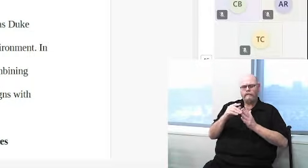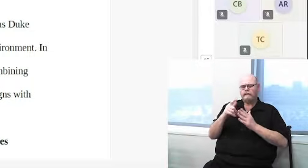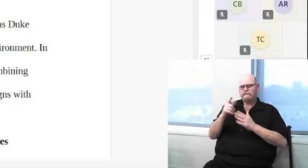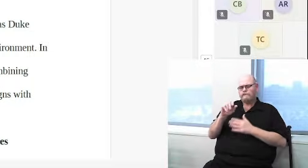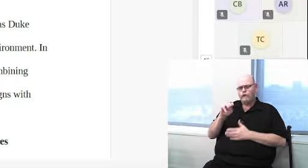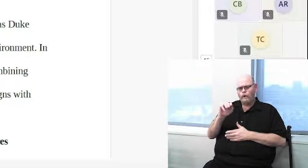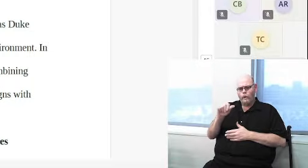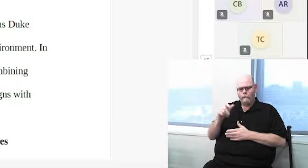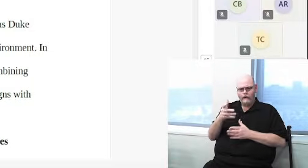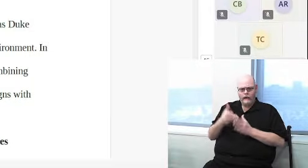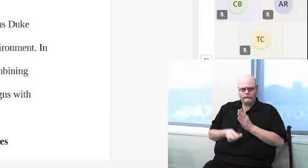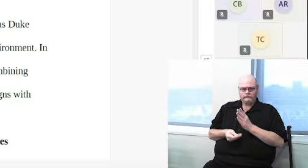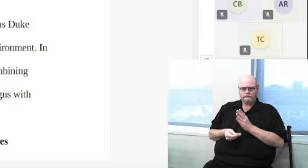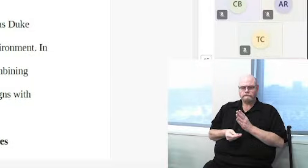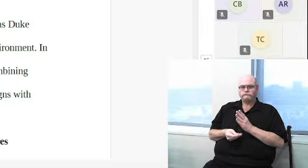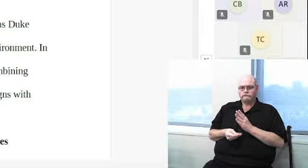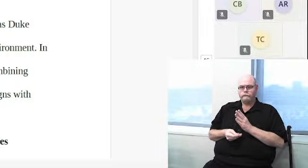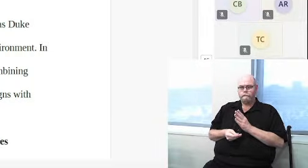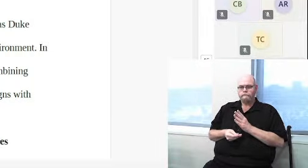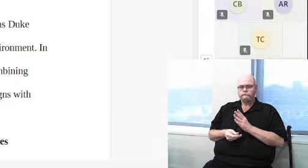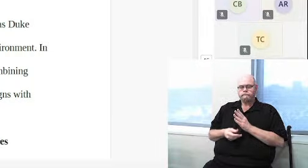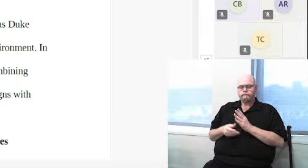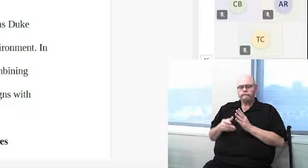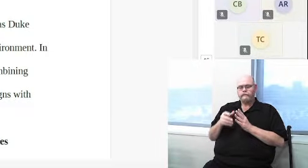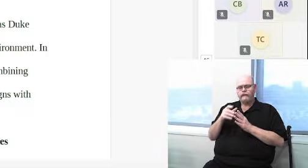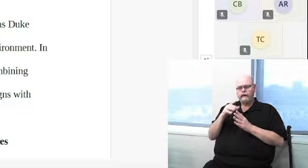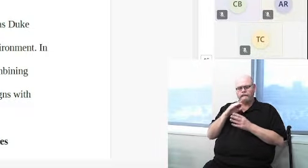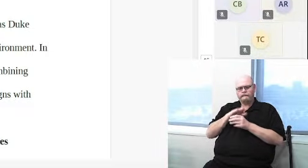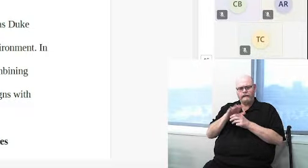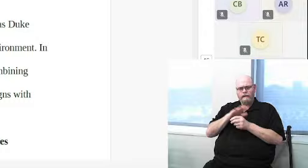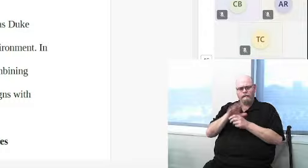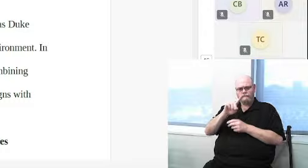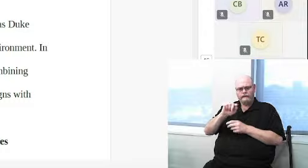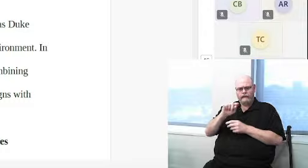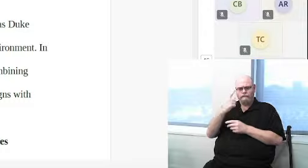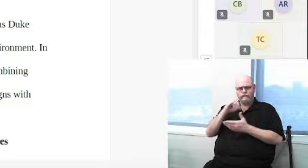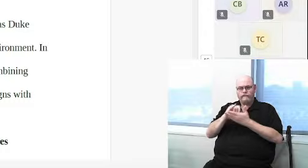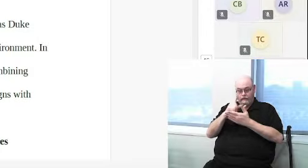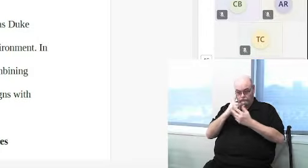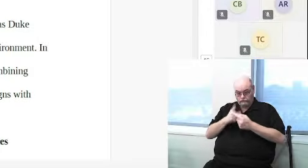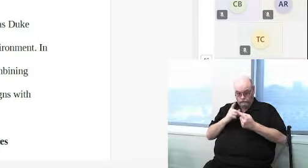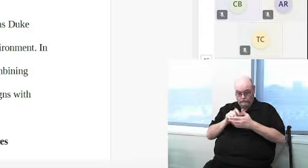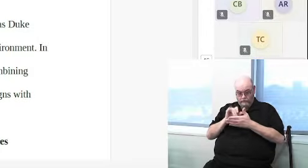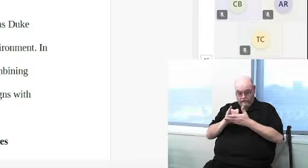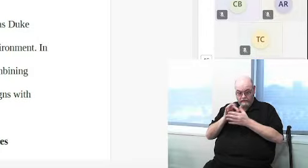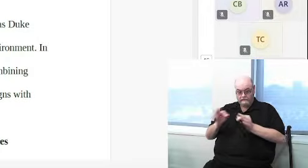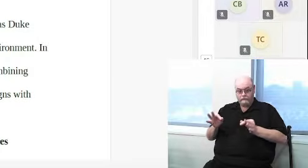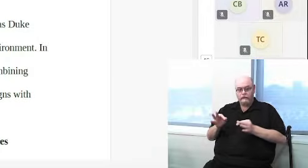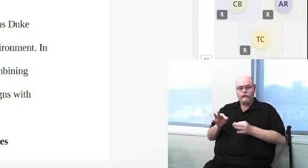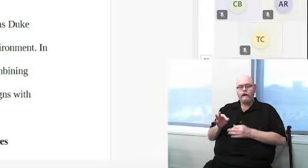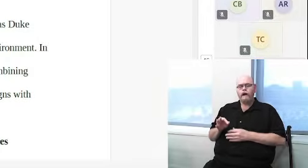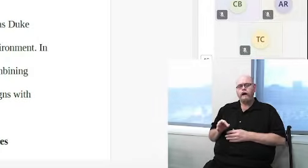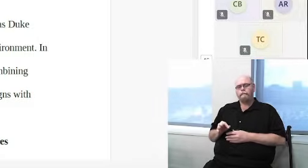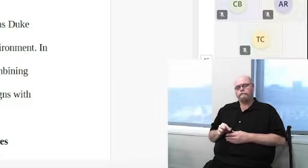necessary to identify the probable benefits of each project? Do you see that? Mhm. So you disagree with that, right?